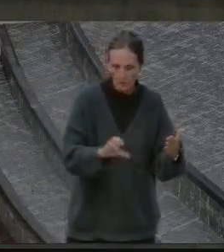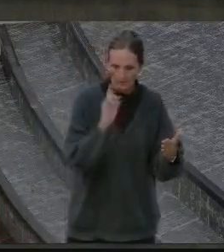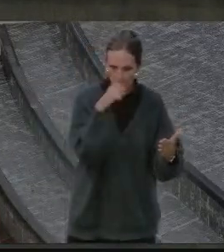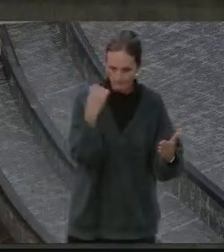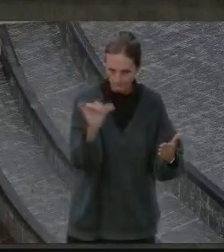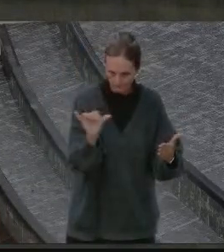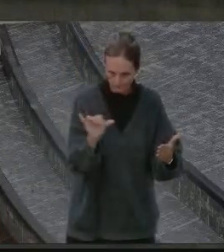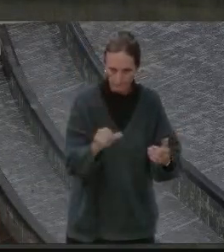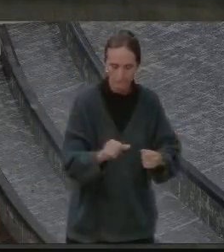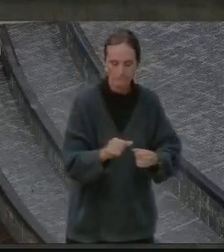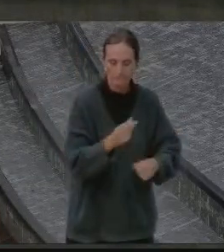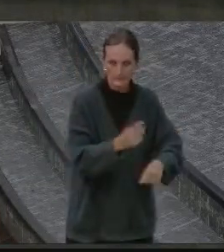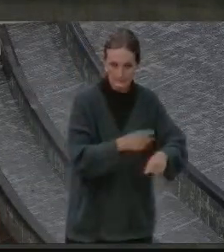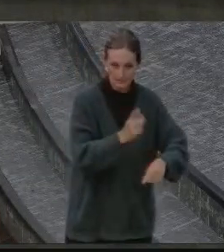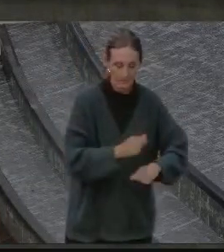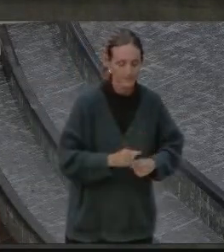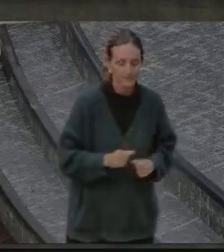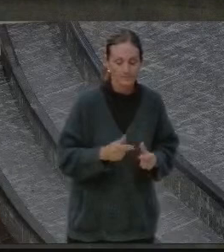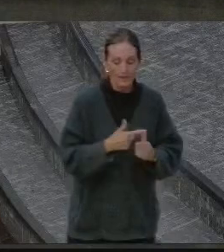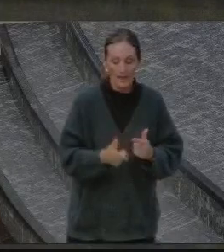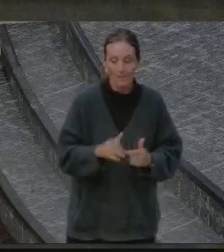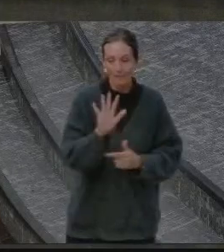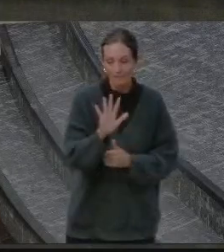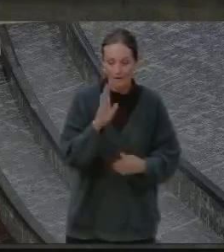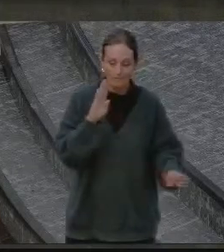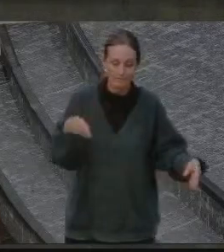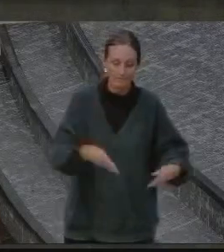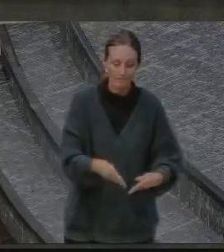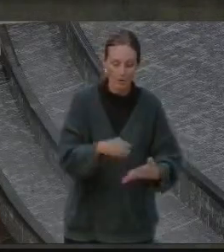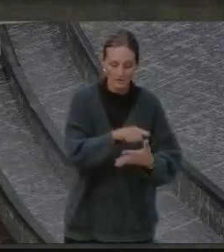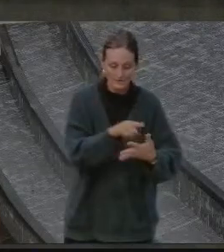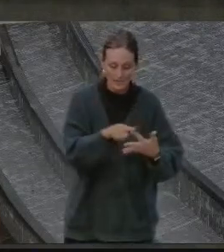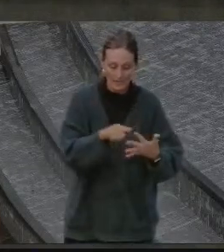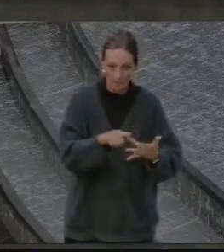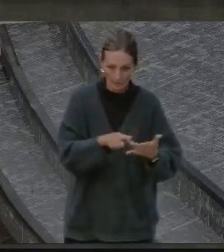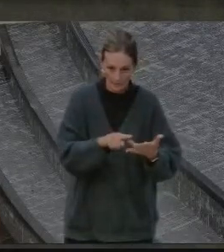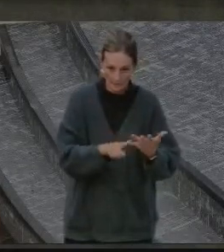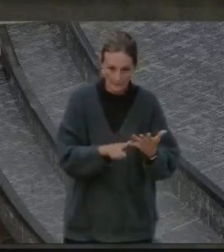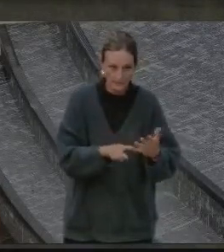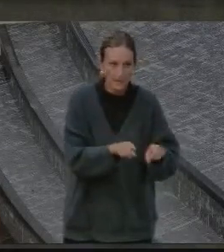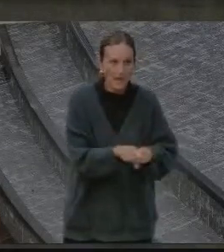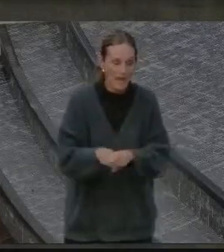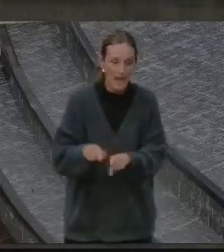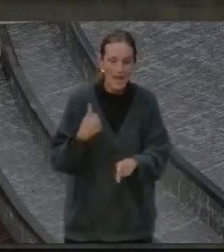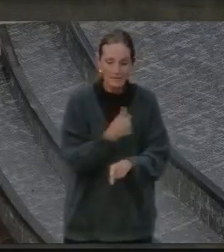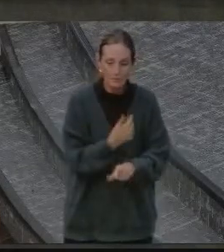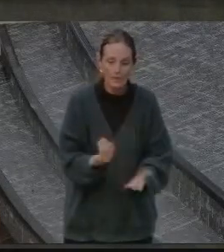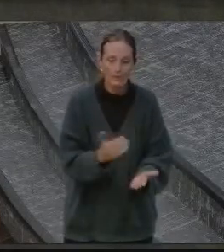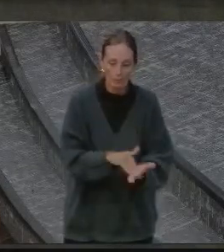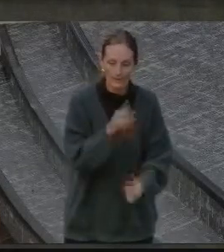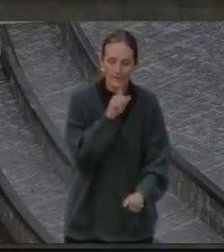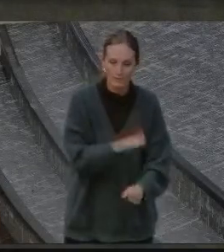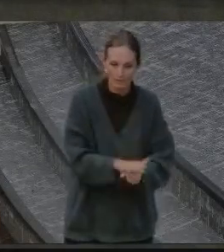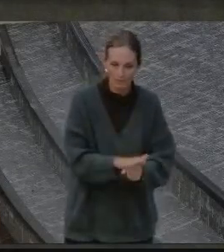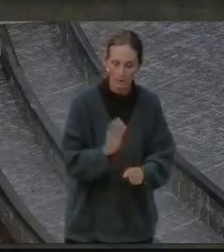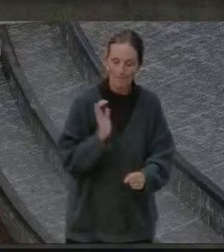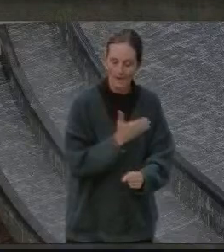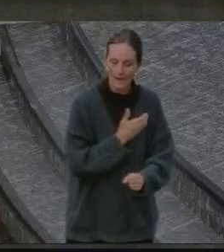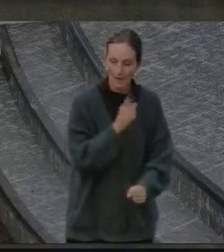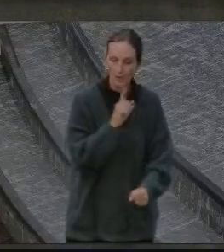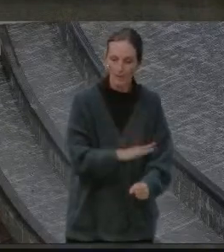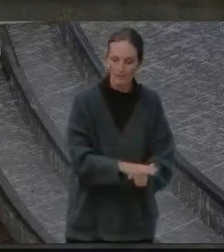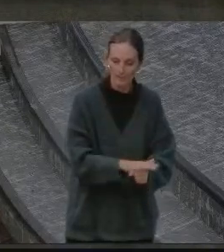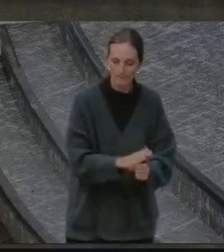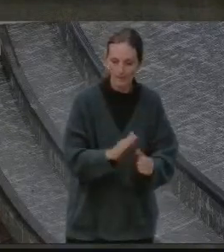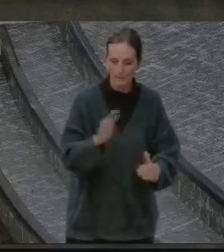will discuss 5 focus areas as CCSD deepens its commitment to reducing inequities